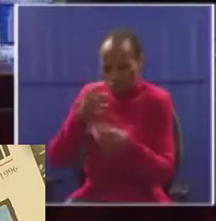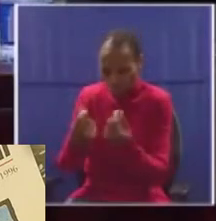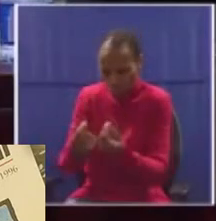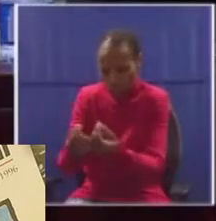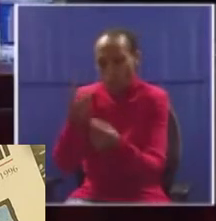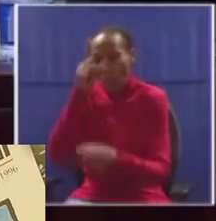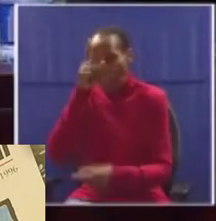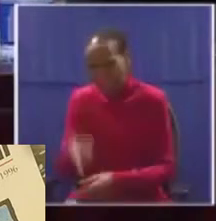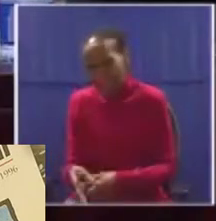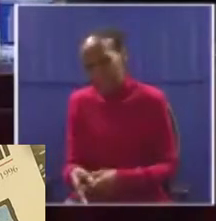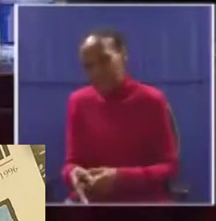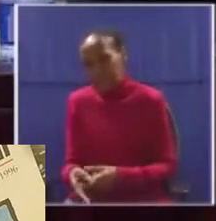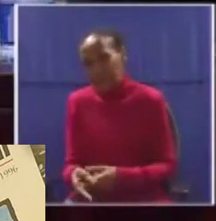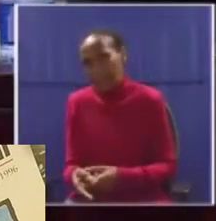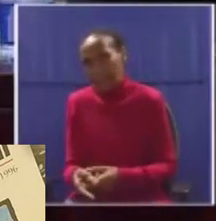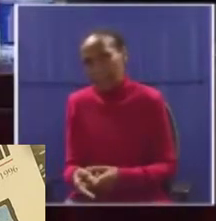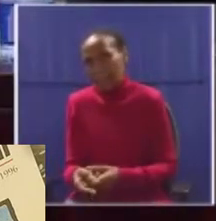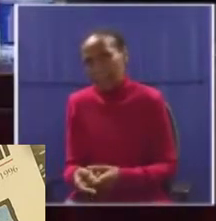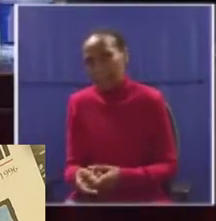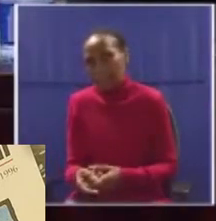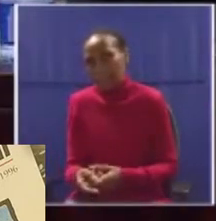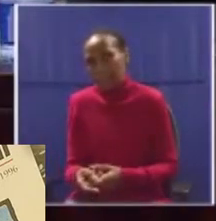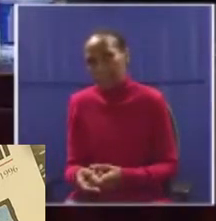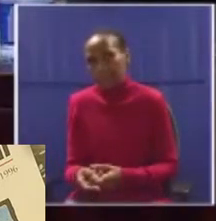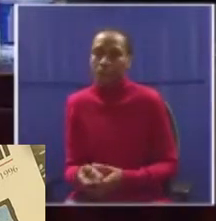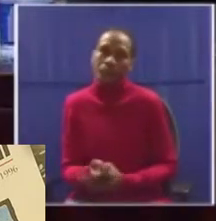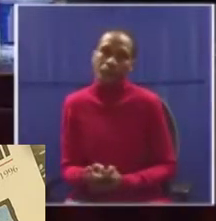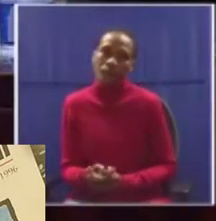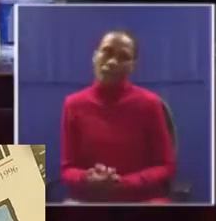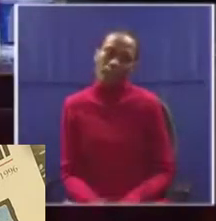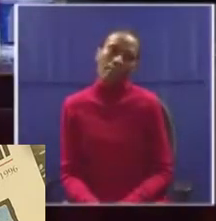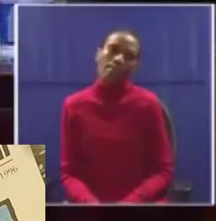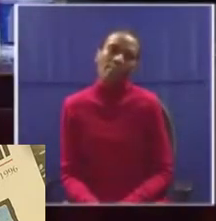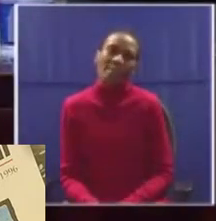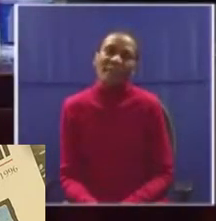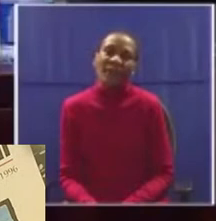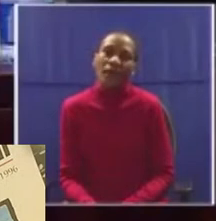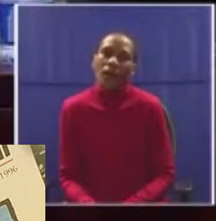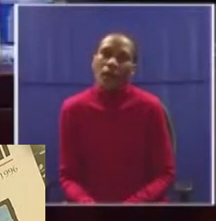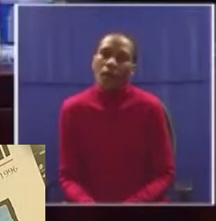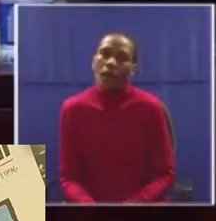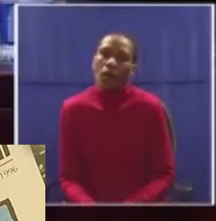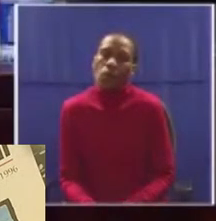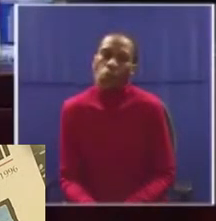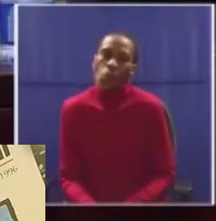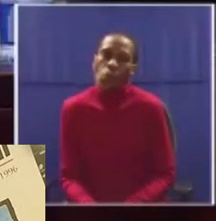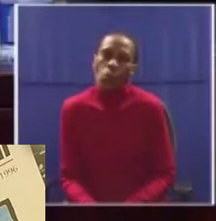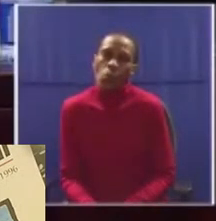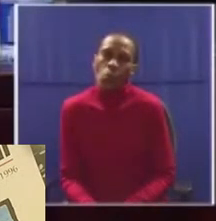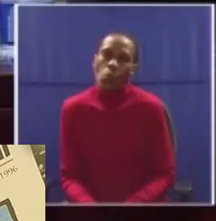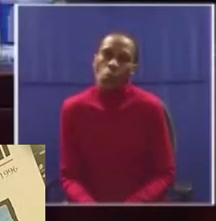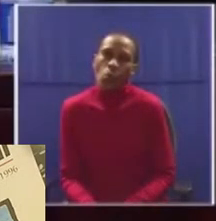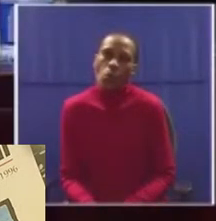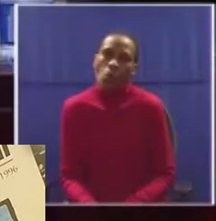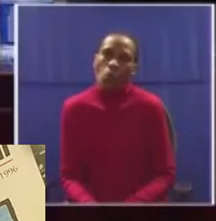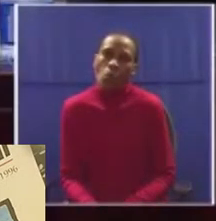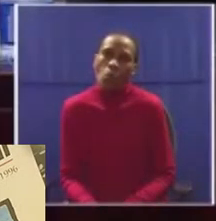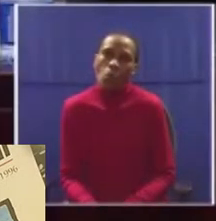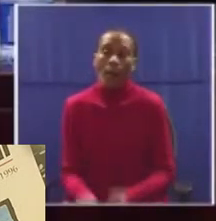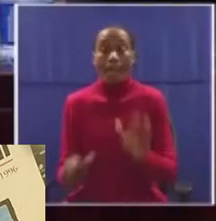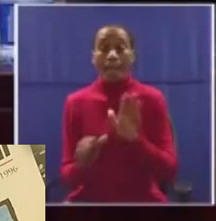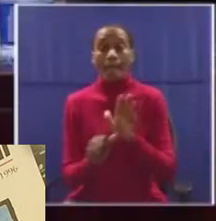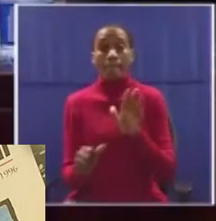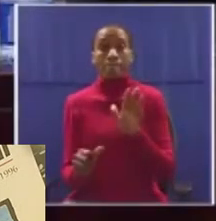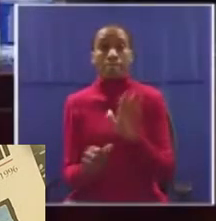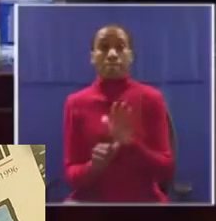on anti-money laundering anti-money laundering laws and counter terrorism financing sadly the